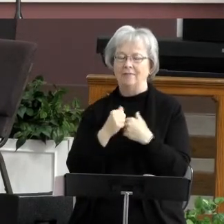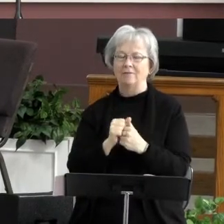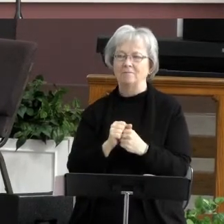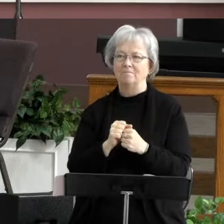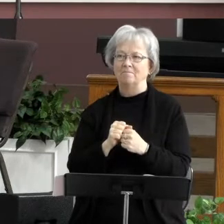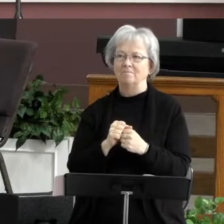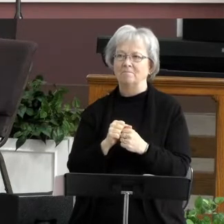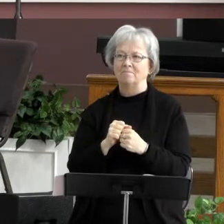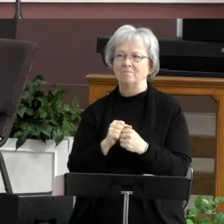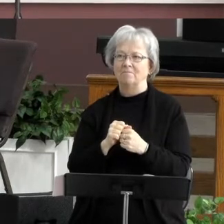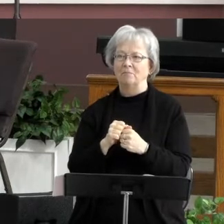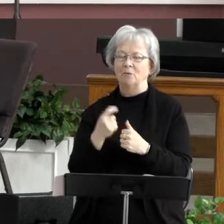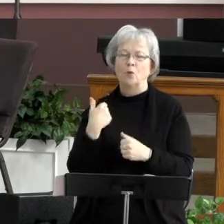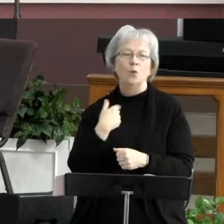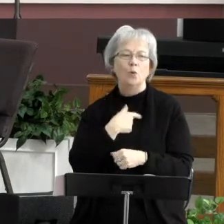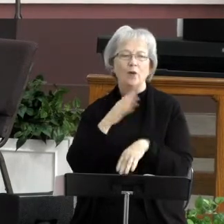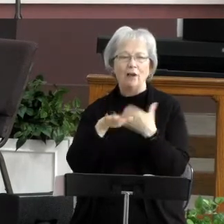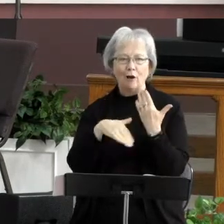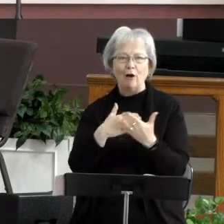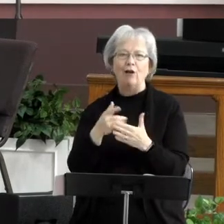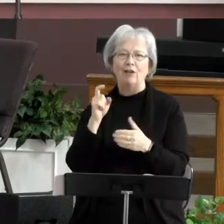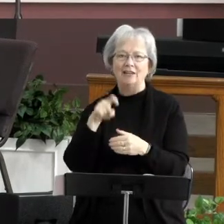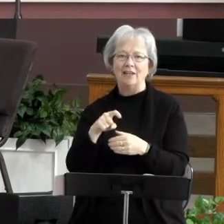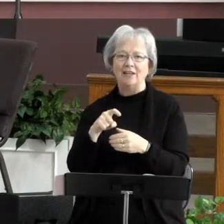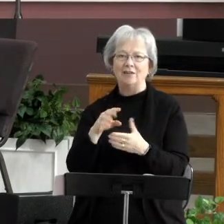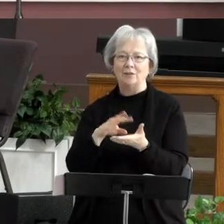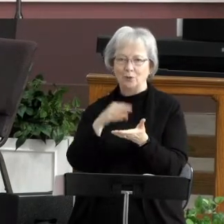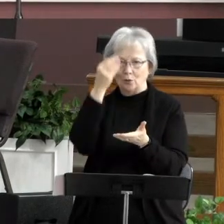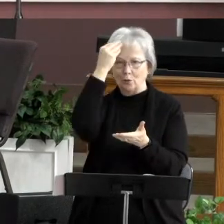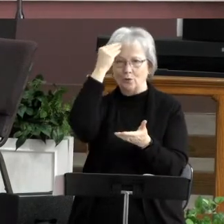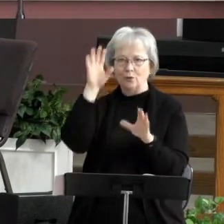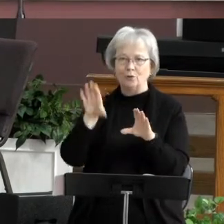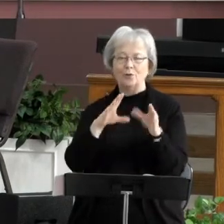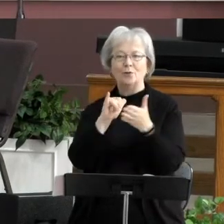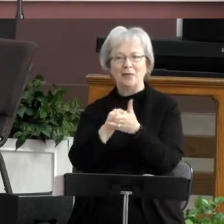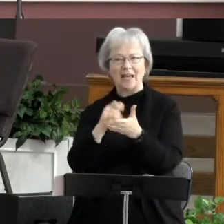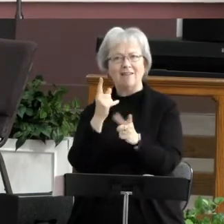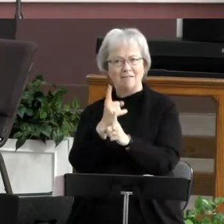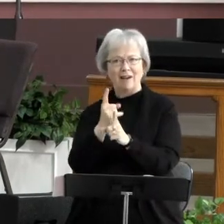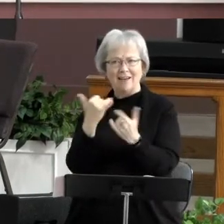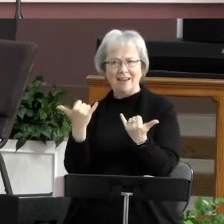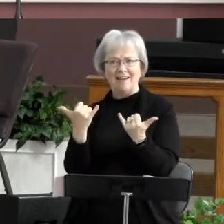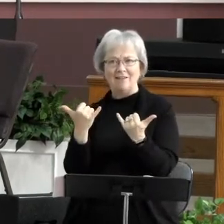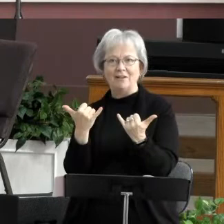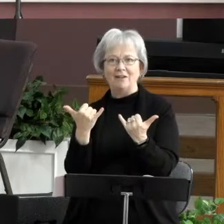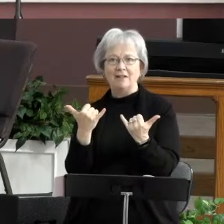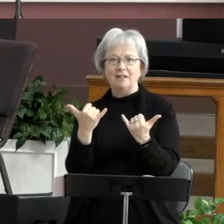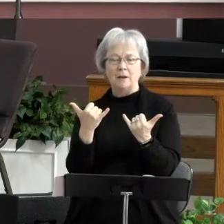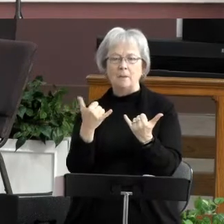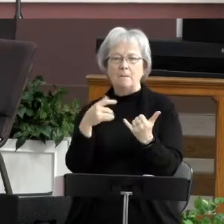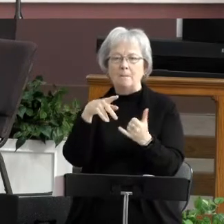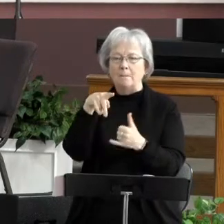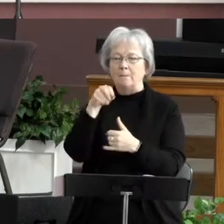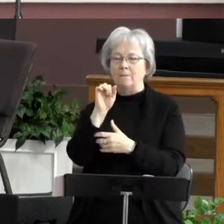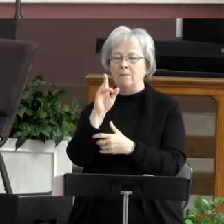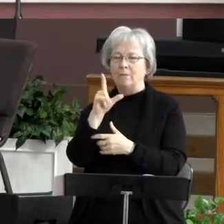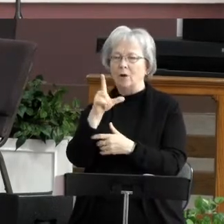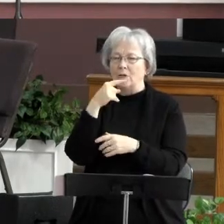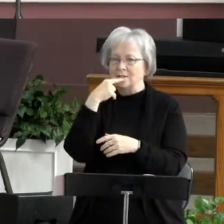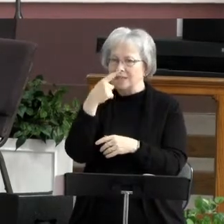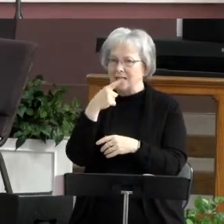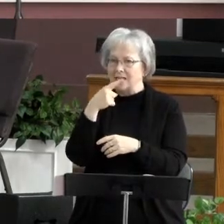And I think we all need to learn to do that right now. That's why Paul says, he says, rejoice in the Lord